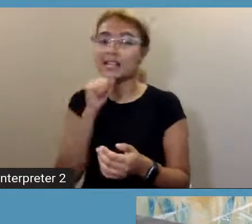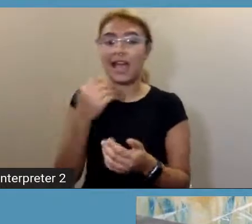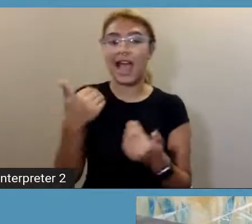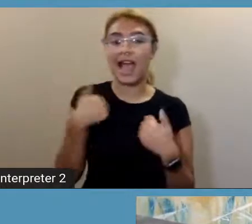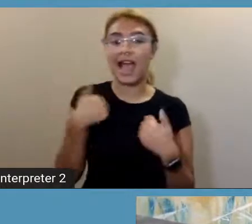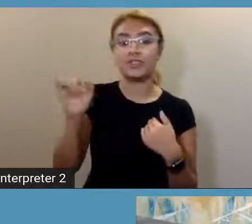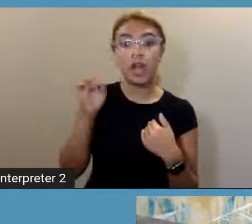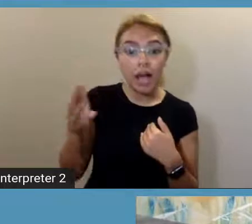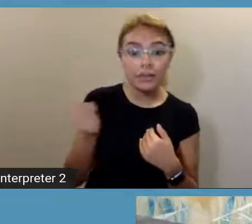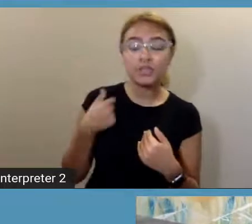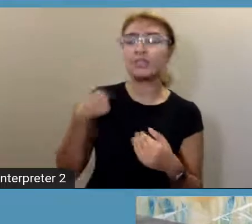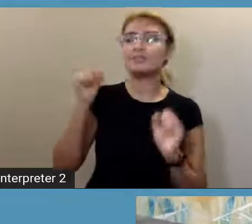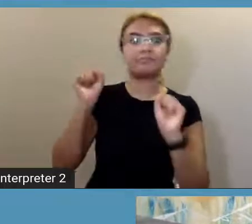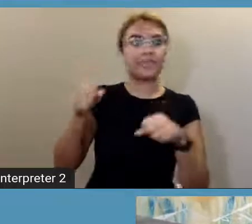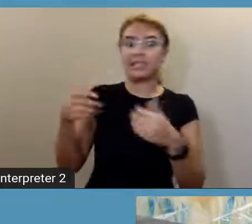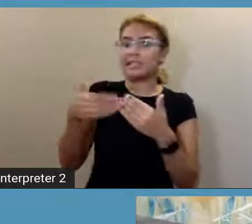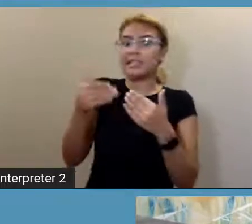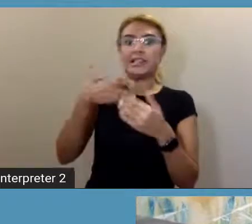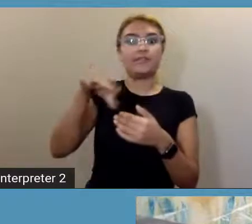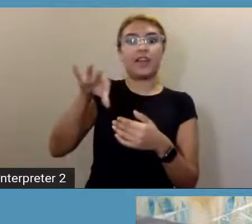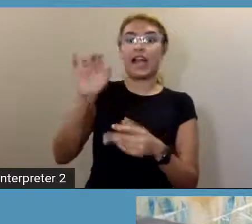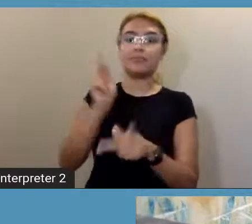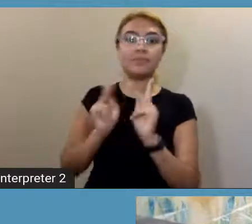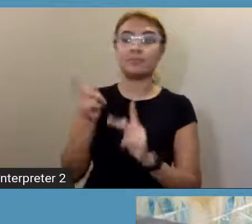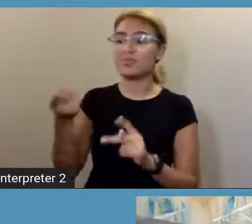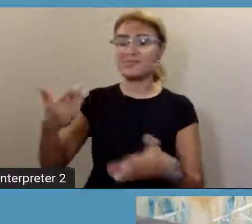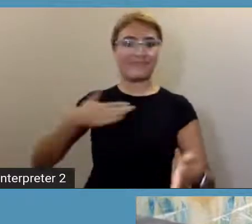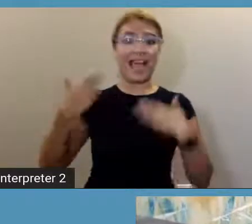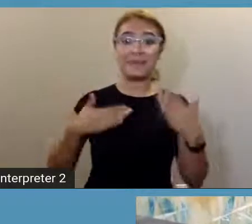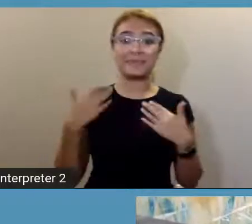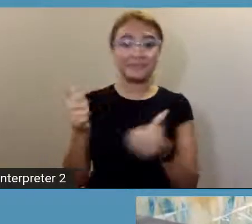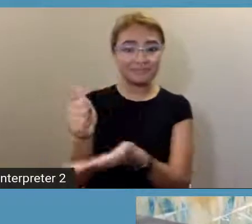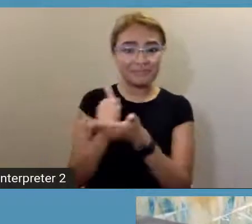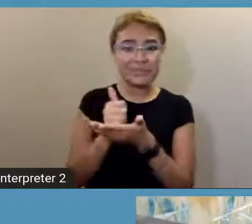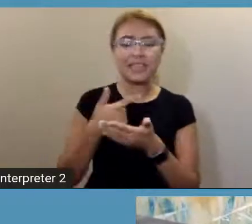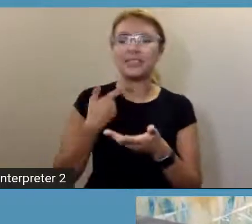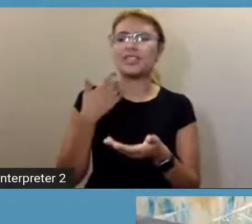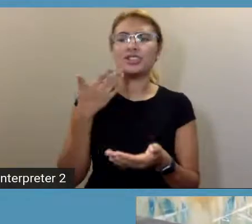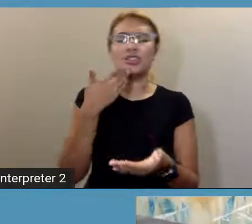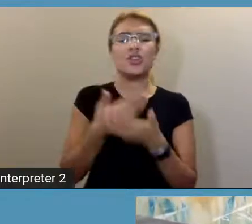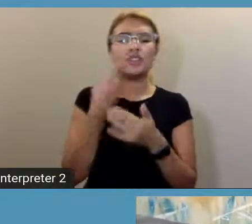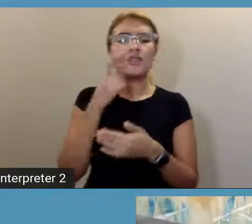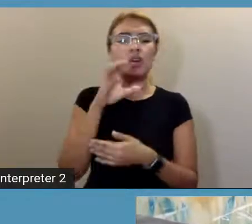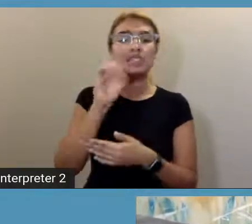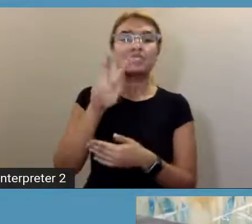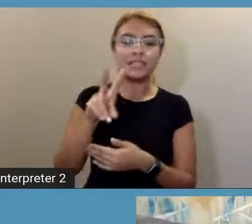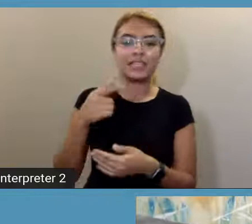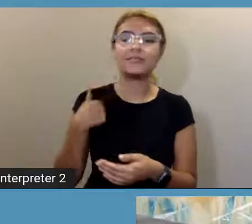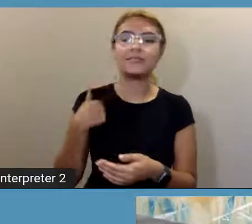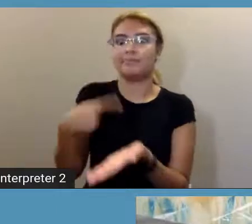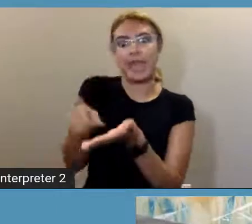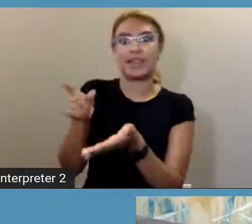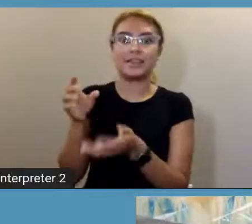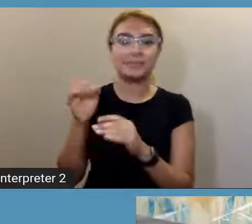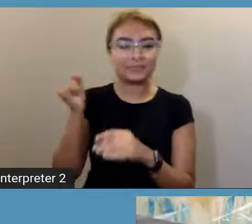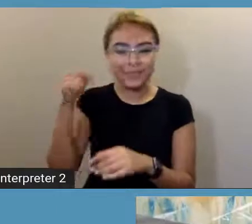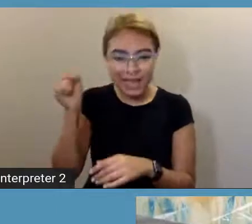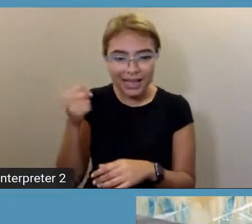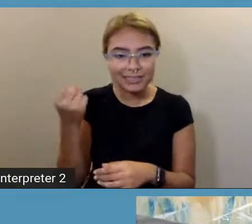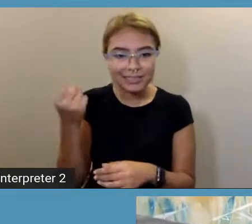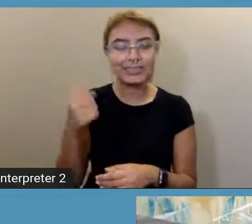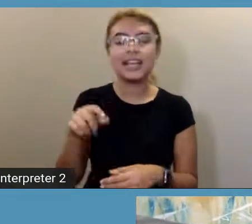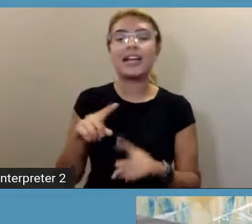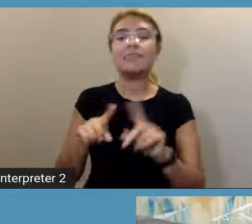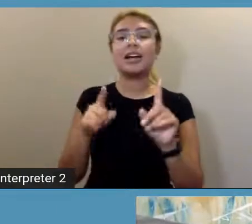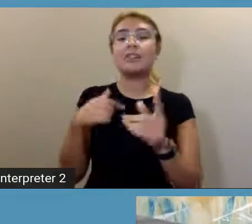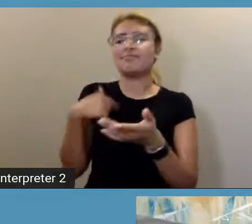So you can find these people, and they will be super happy to help you. It's good for their CV. Obviously, pay them, but they will be very